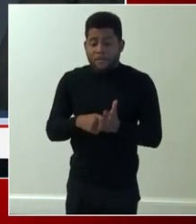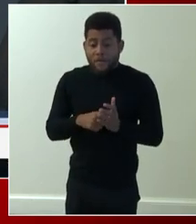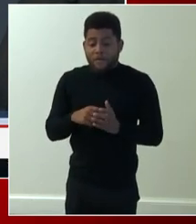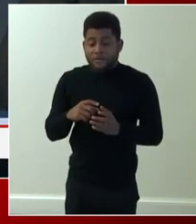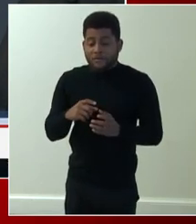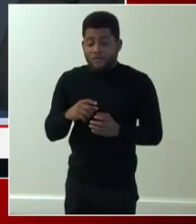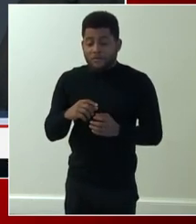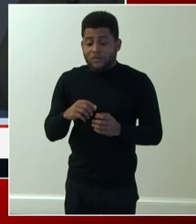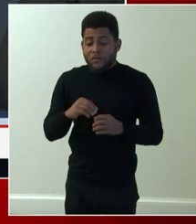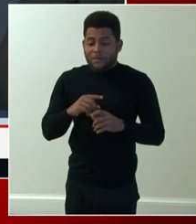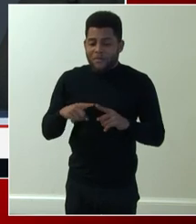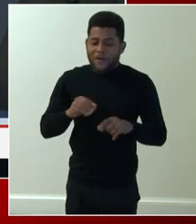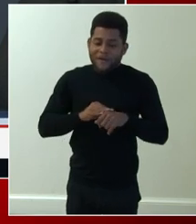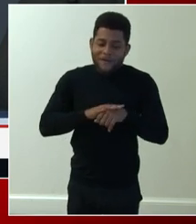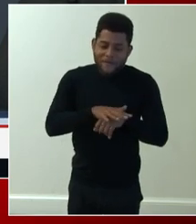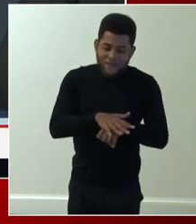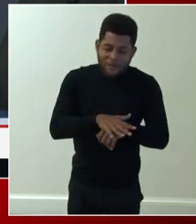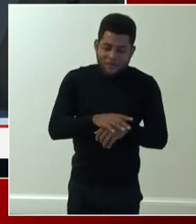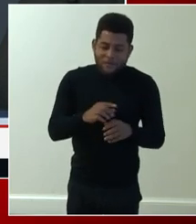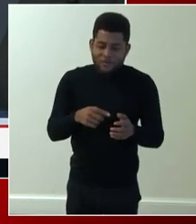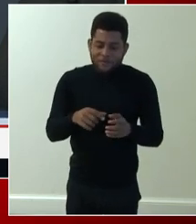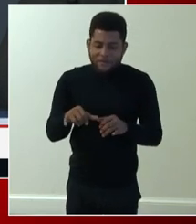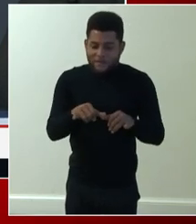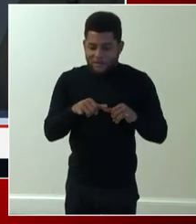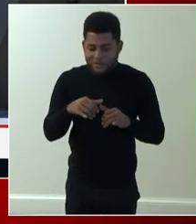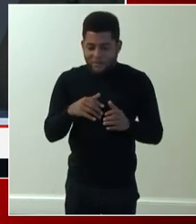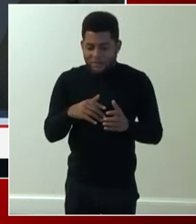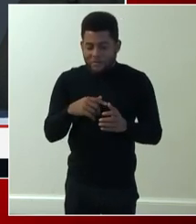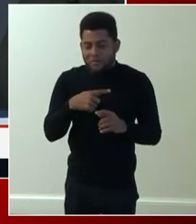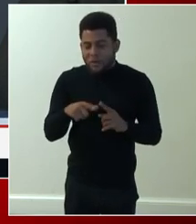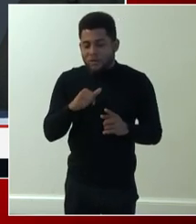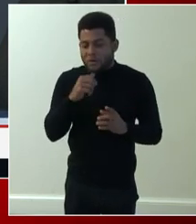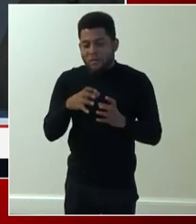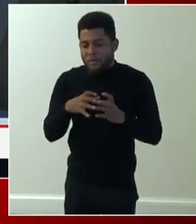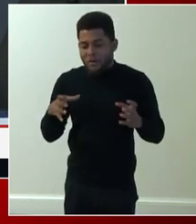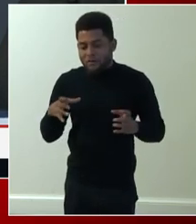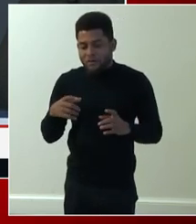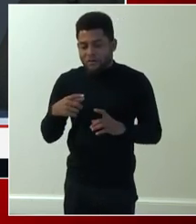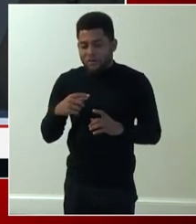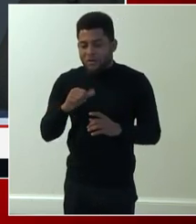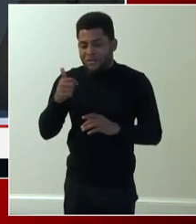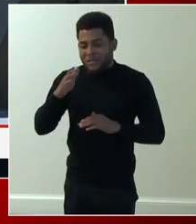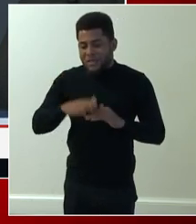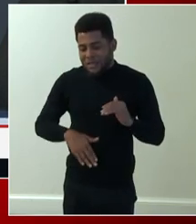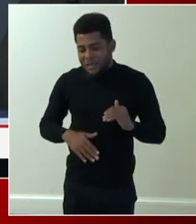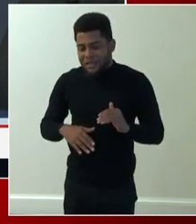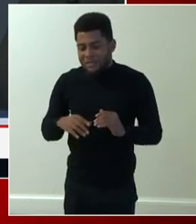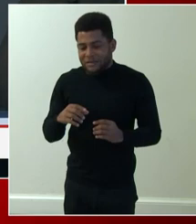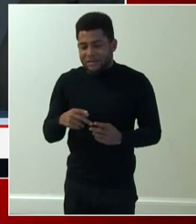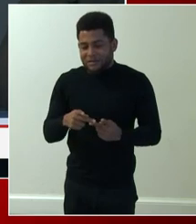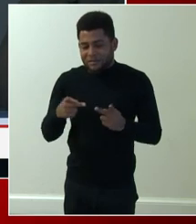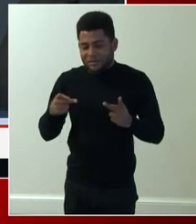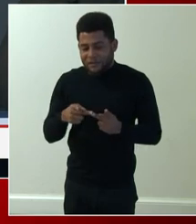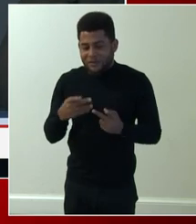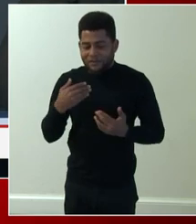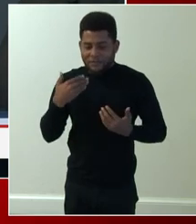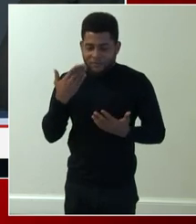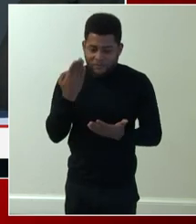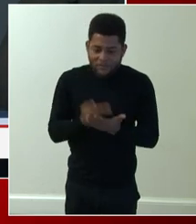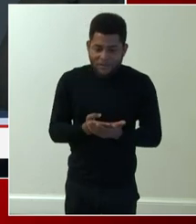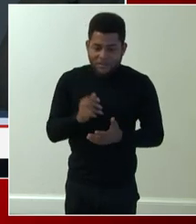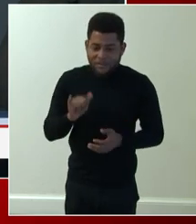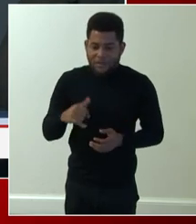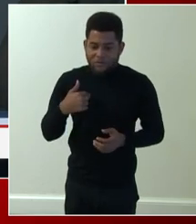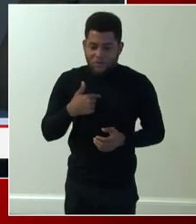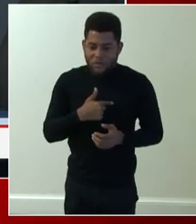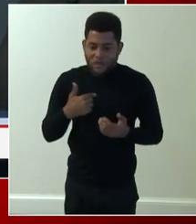thin, who've been working a lot over 20 months. The other that makes us uniquely positioned to be resilient is the fact that we have a